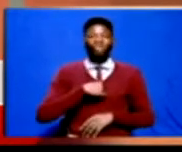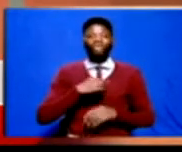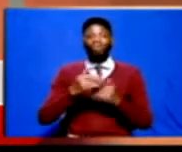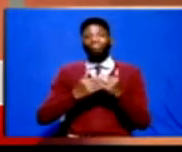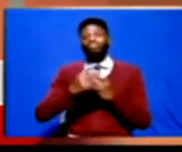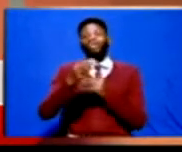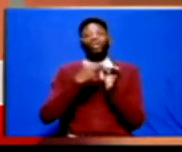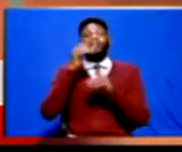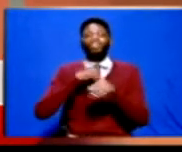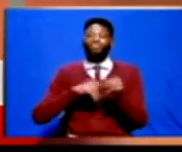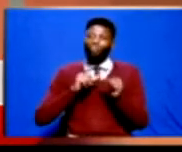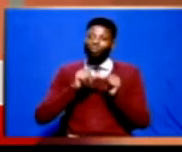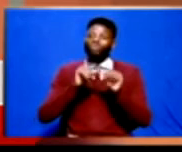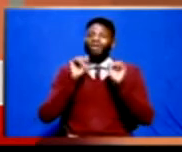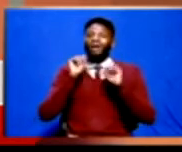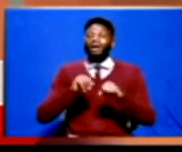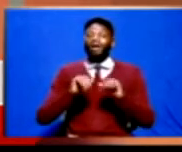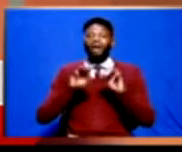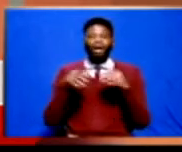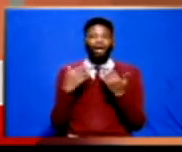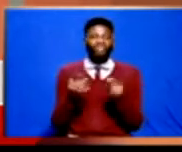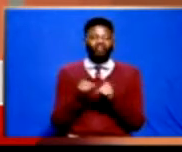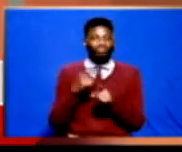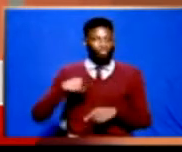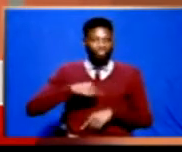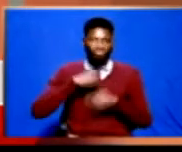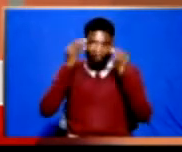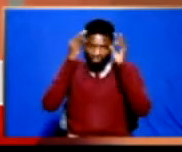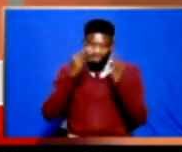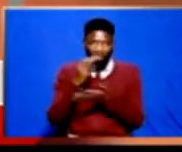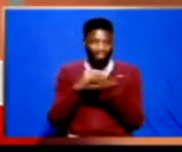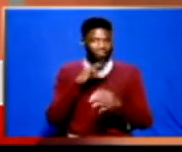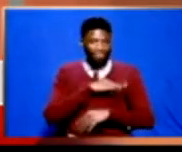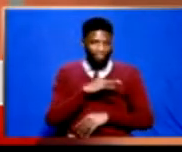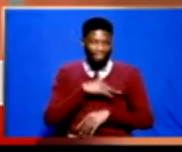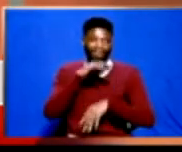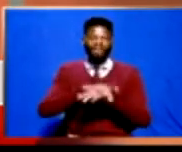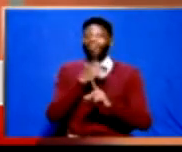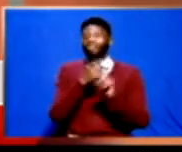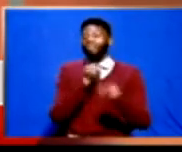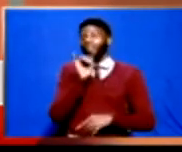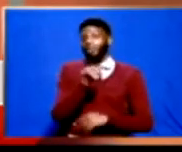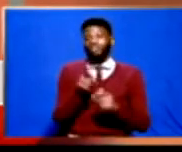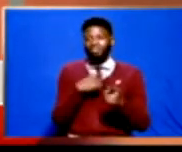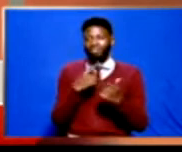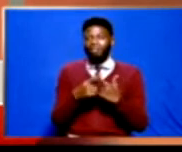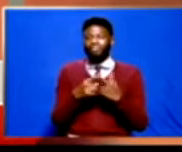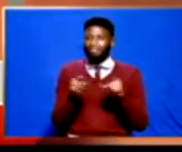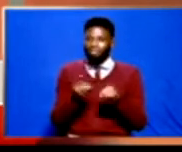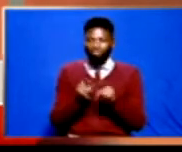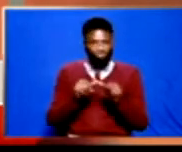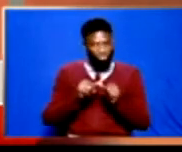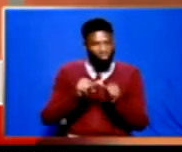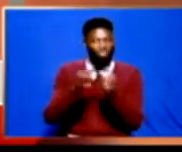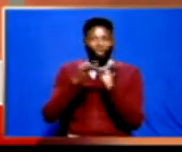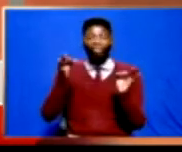term, and then we figure out how some of the benefits that come out of that can be kept in a long-term framework,